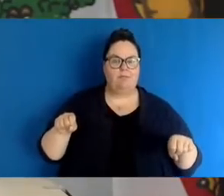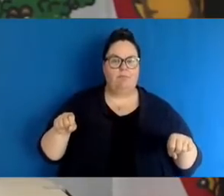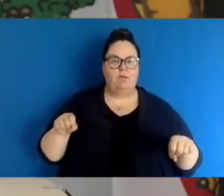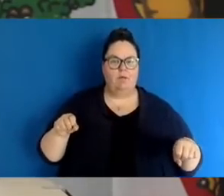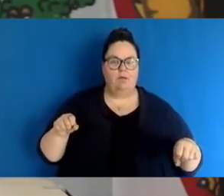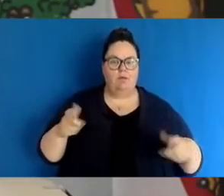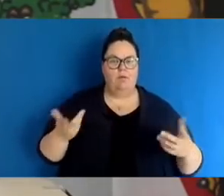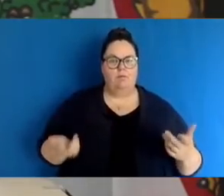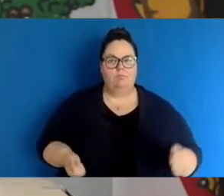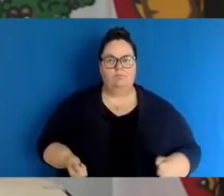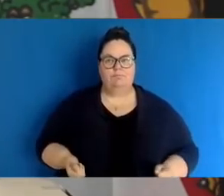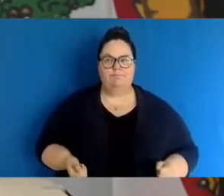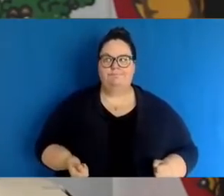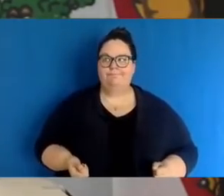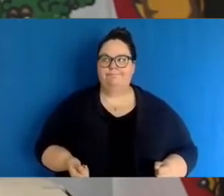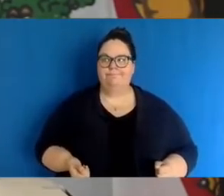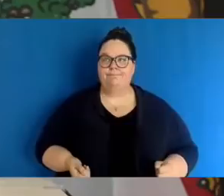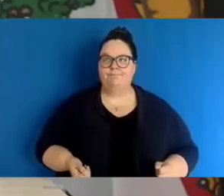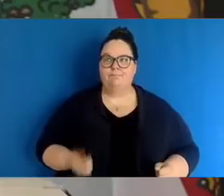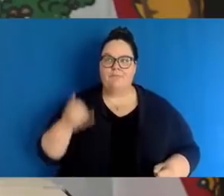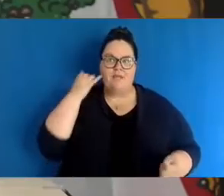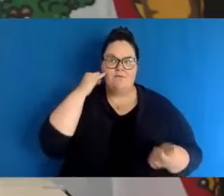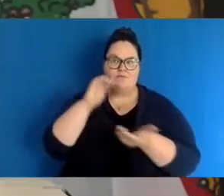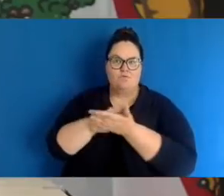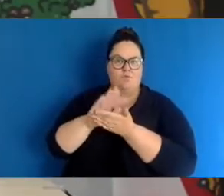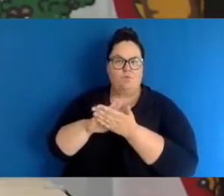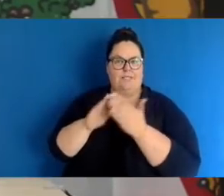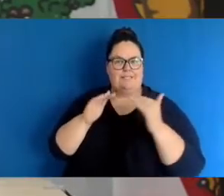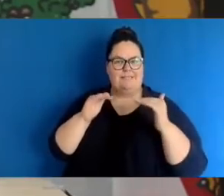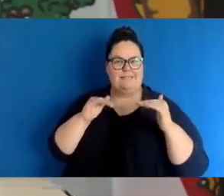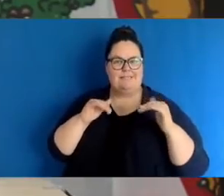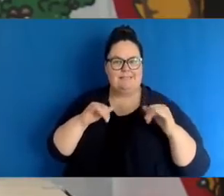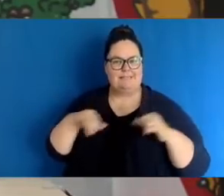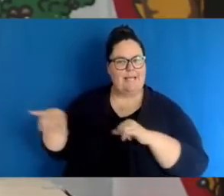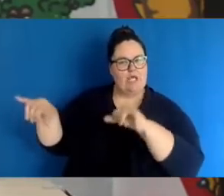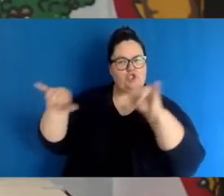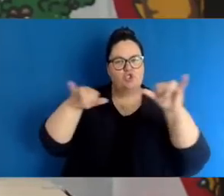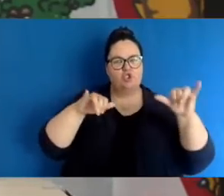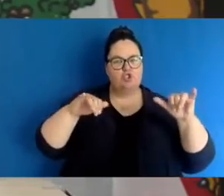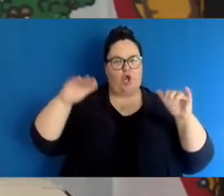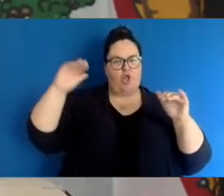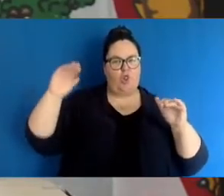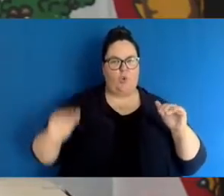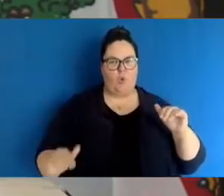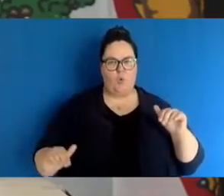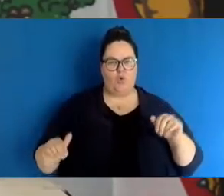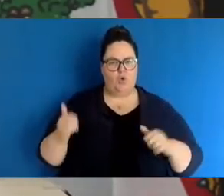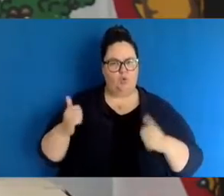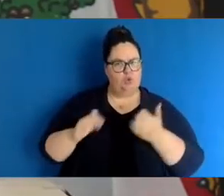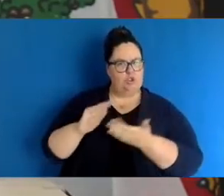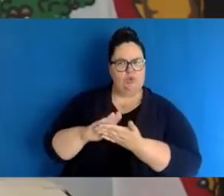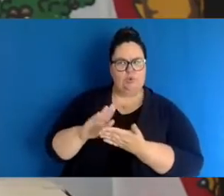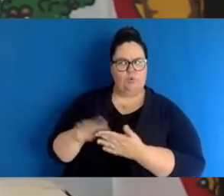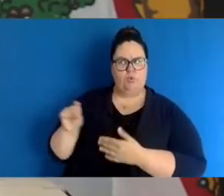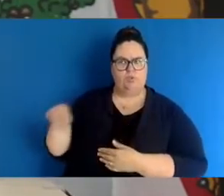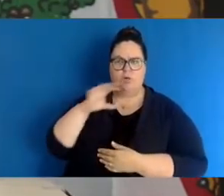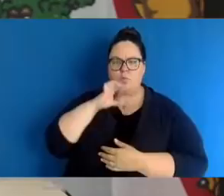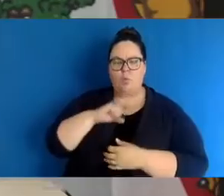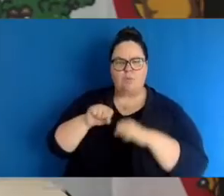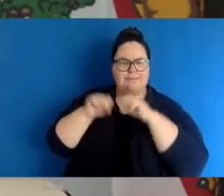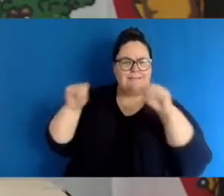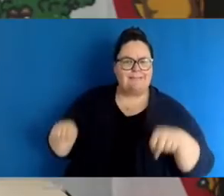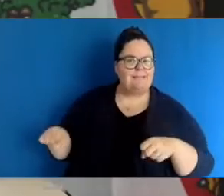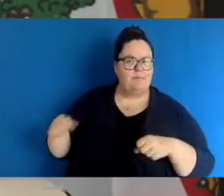for schools, I believe, that are not up to a standard. Which schools would not be up to a standard, and what is